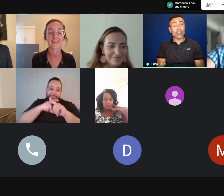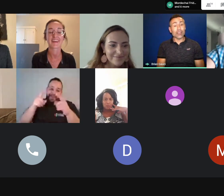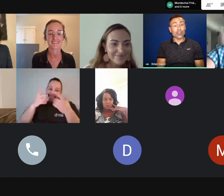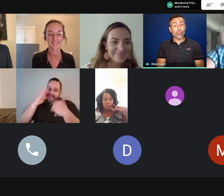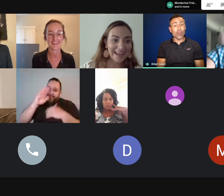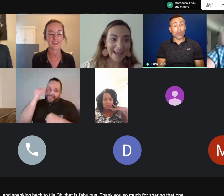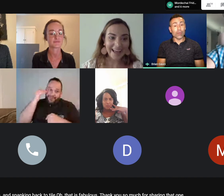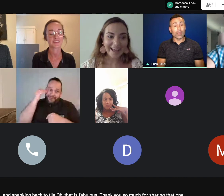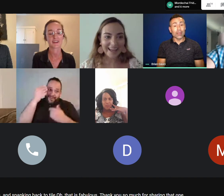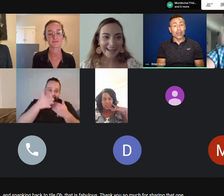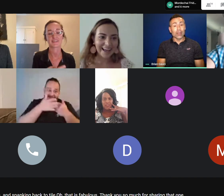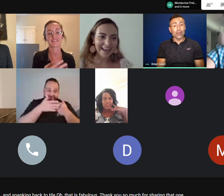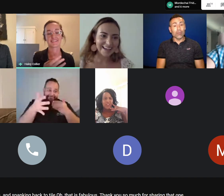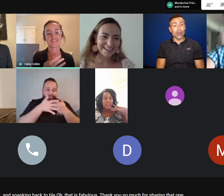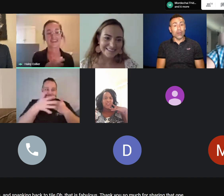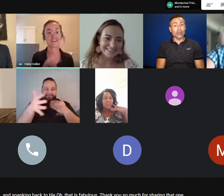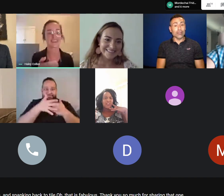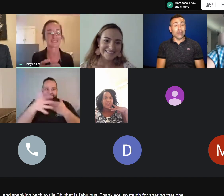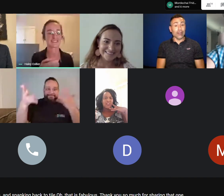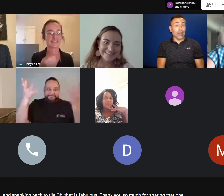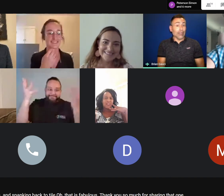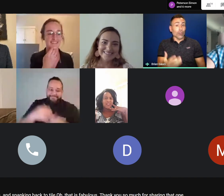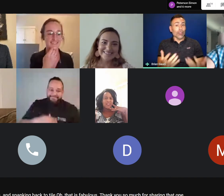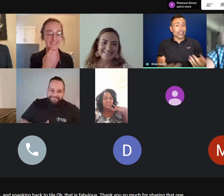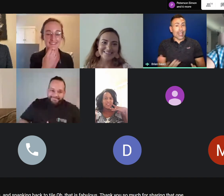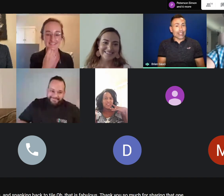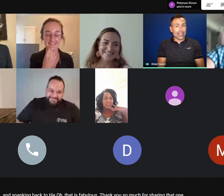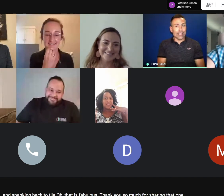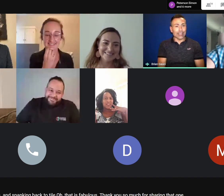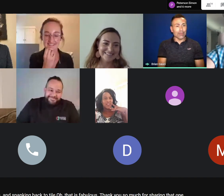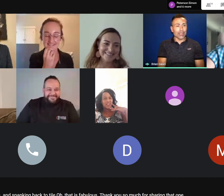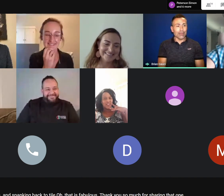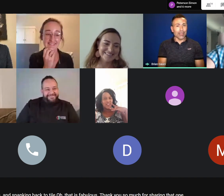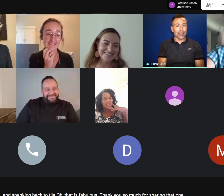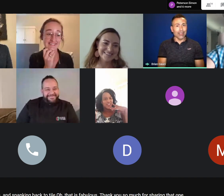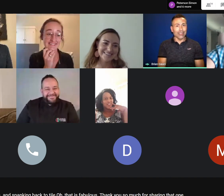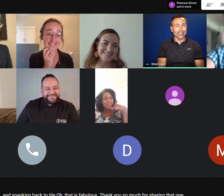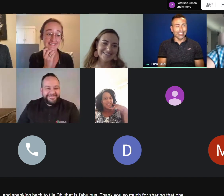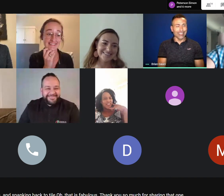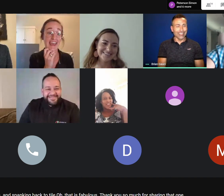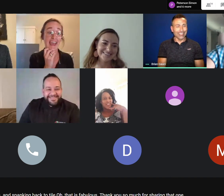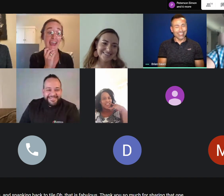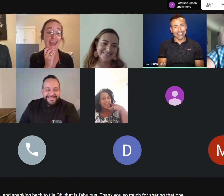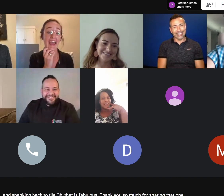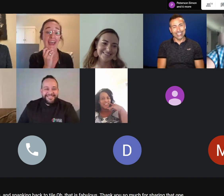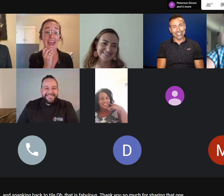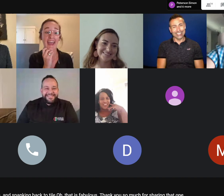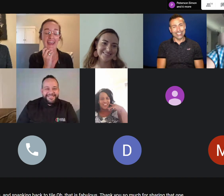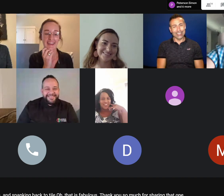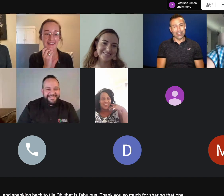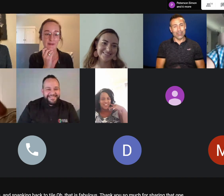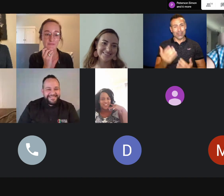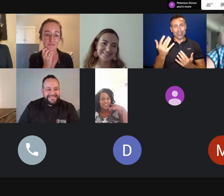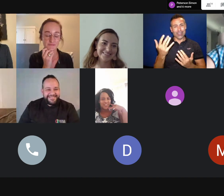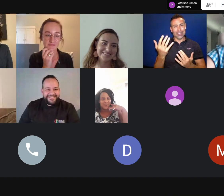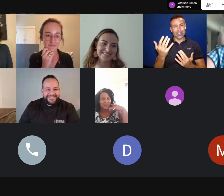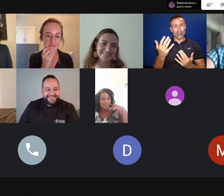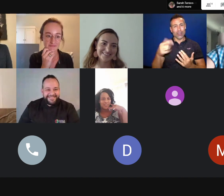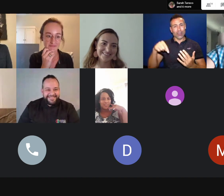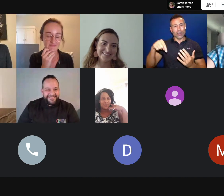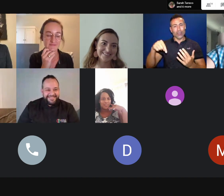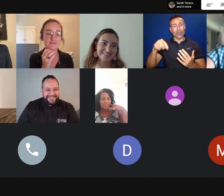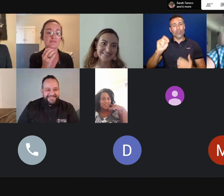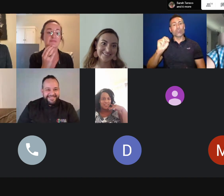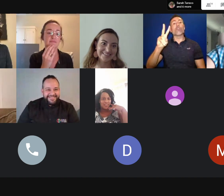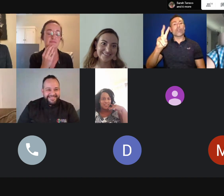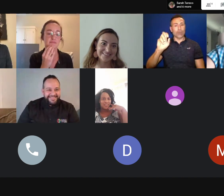This month, November. But I don't know the exact date. It could be any minute now. Wait. This month? Oh,